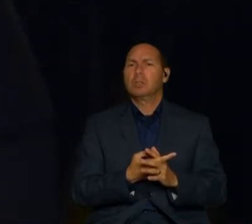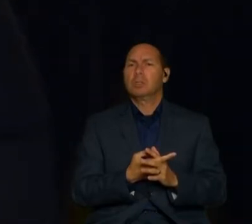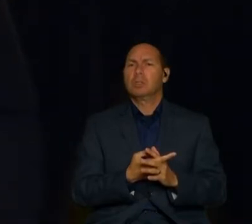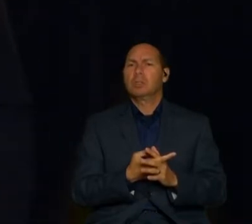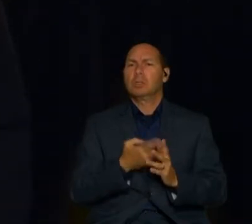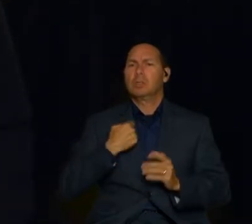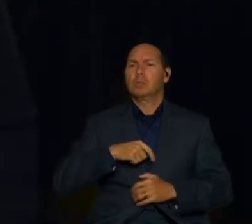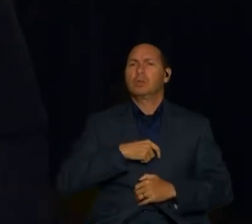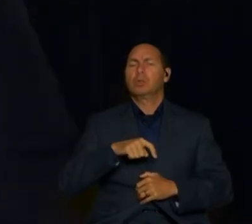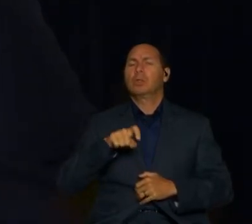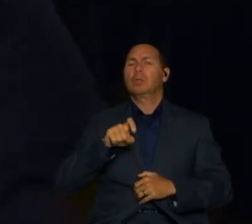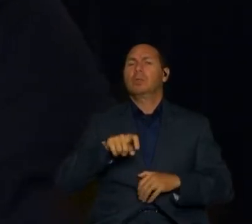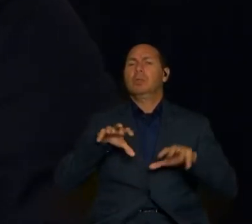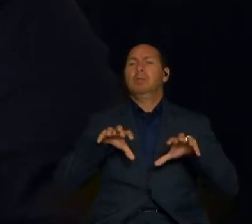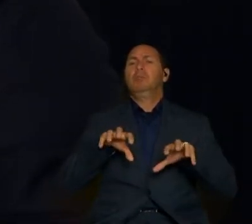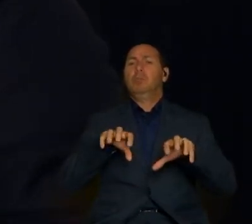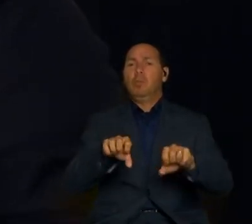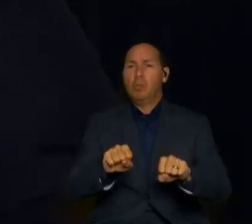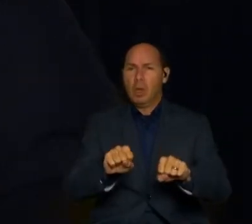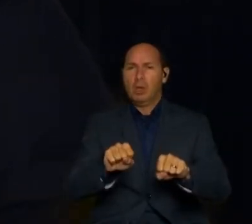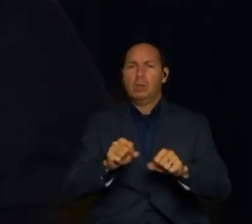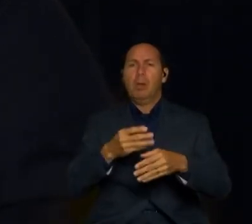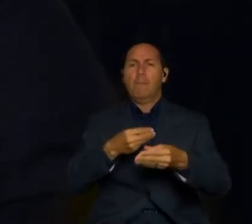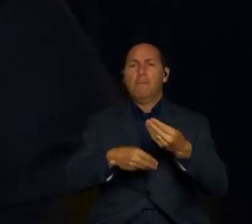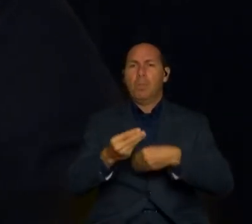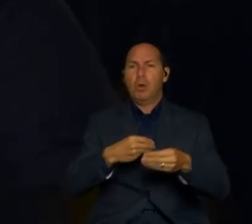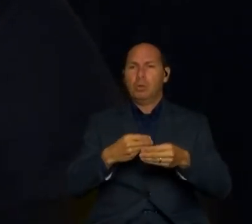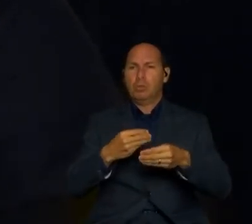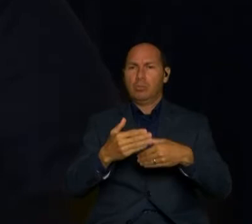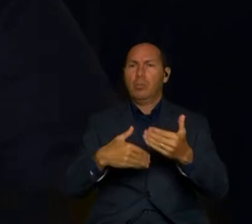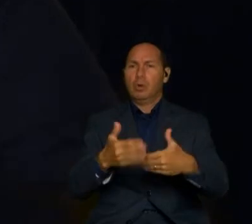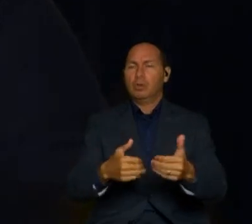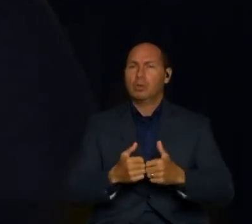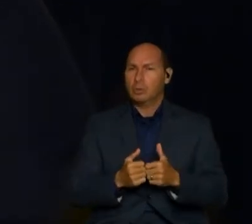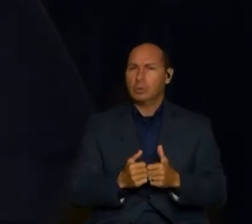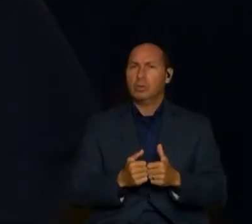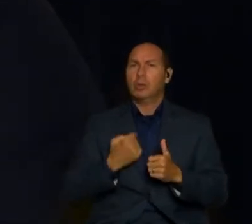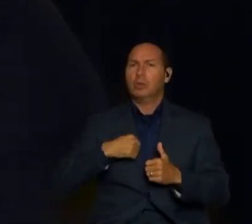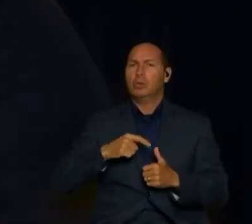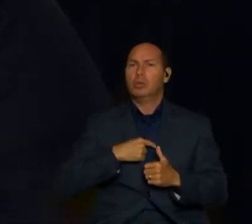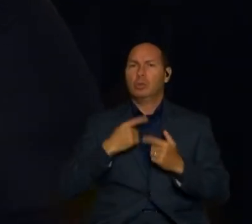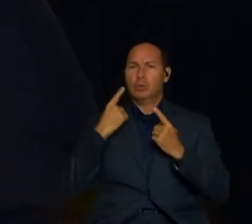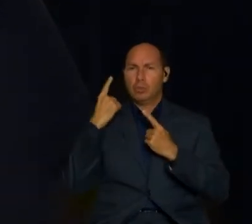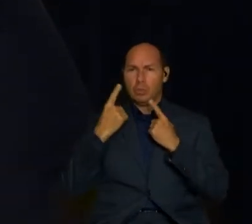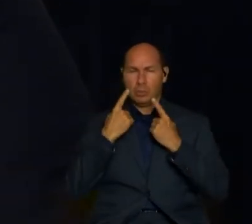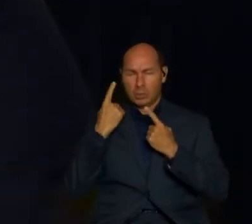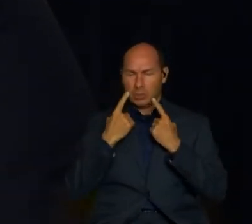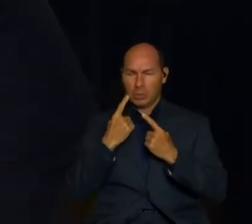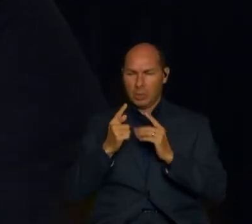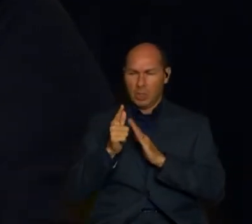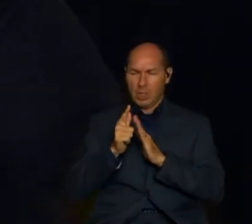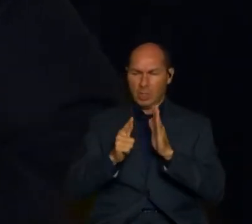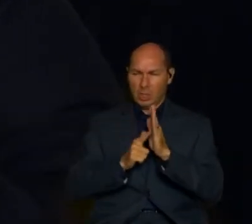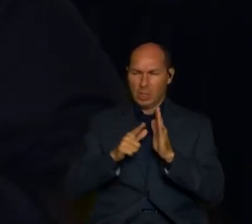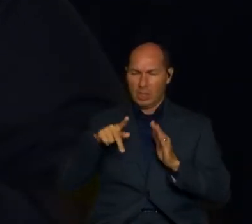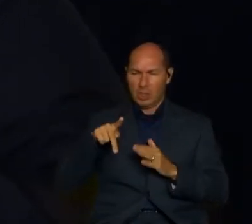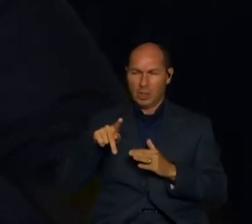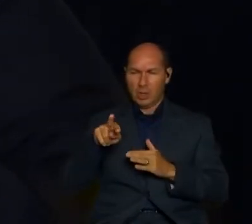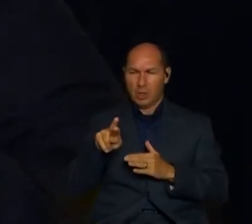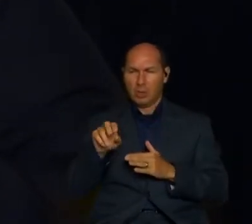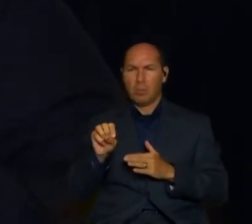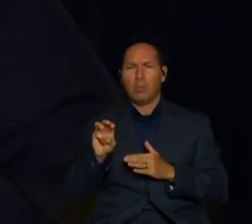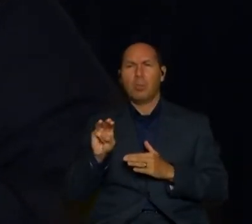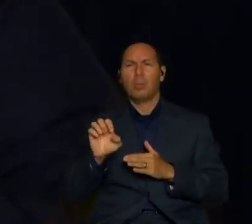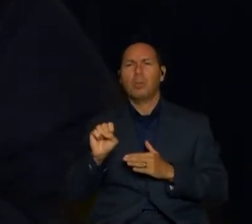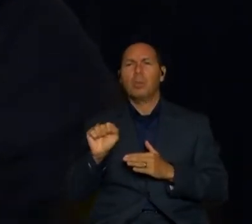over the budget process. And we had to start, when we start thinking about the post-PROMESA government, we had to make sure